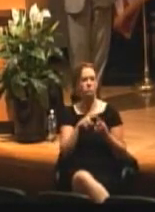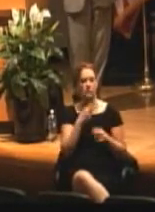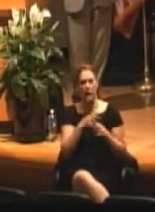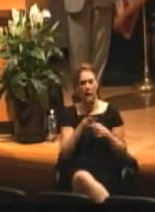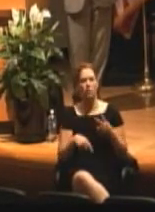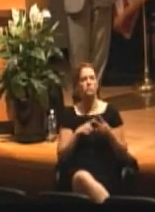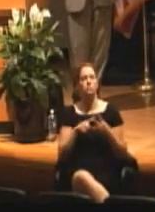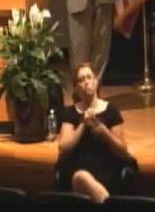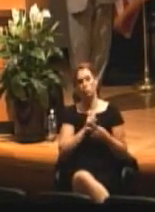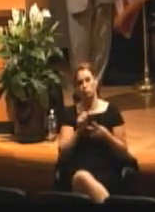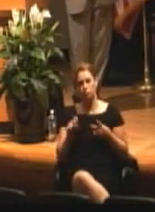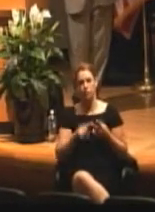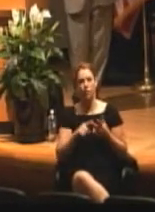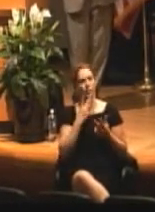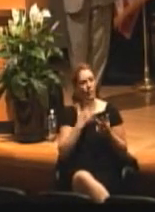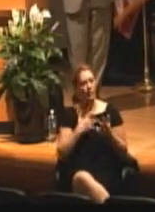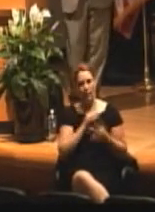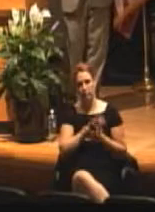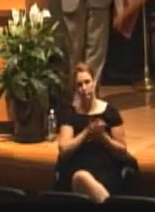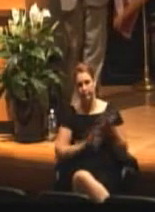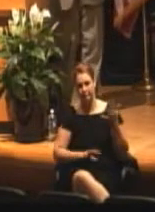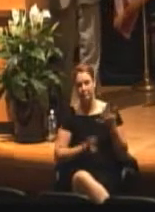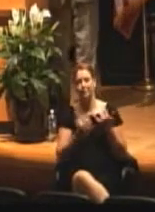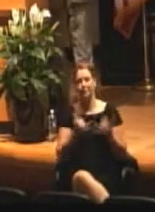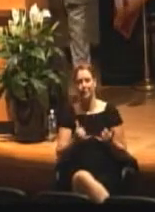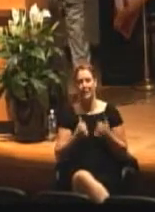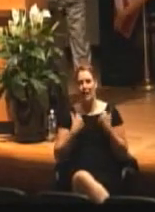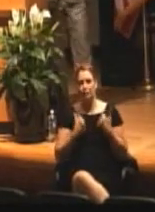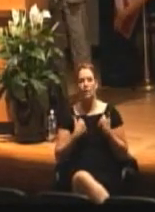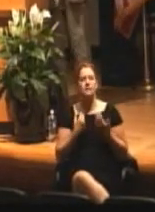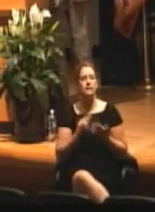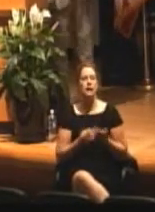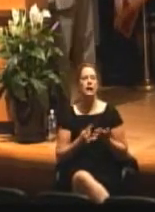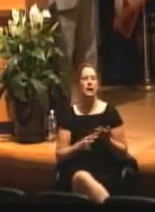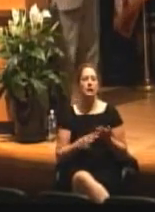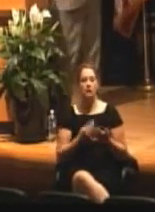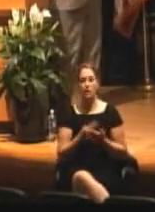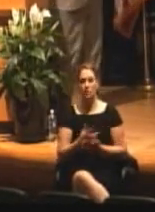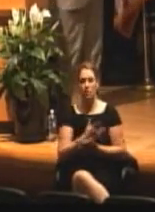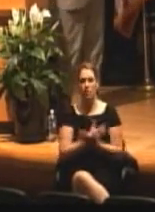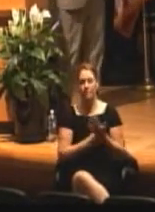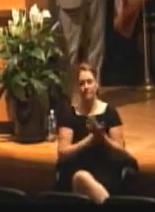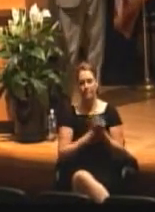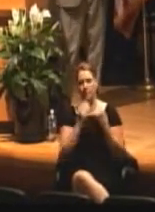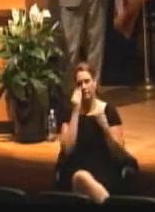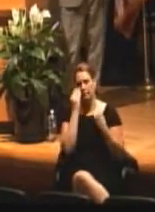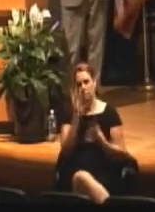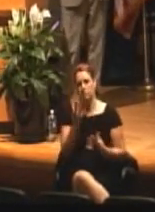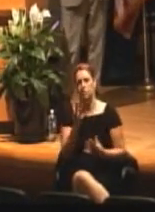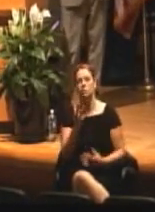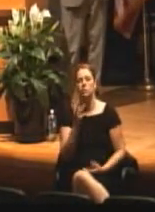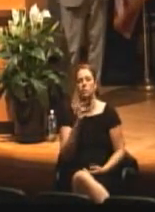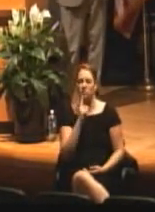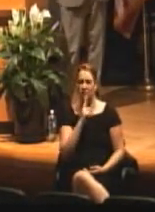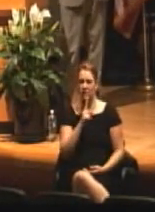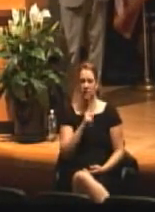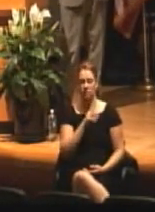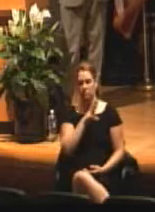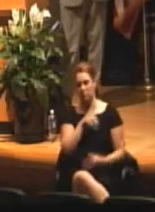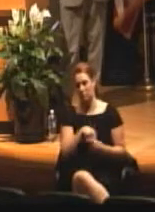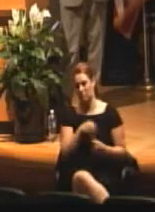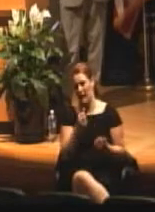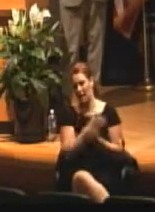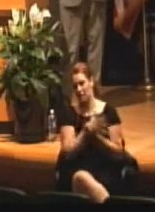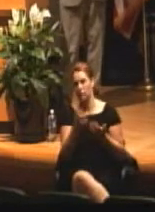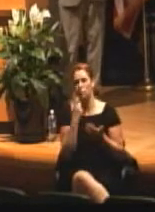birth, lots of stuff, your current address, and then your income information. So kind of, it encompasses everything we just talked about right